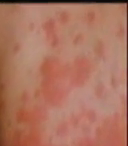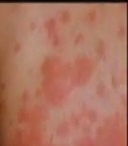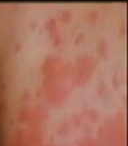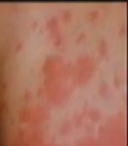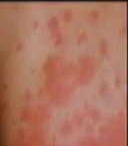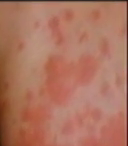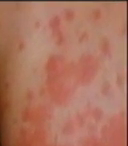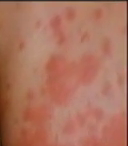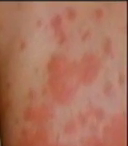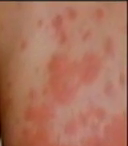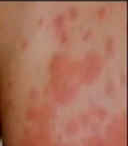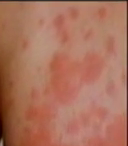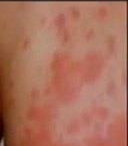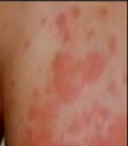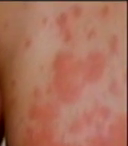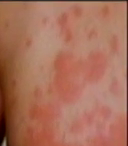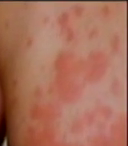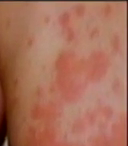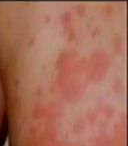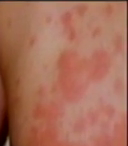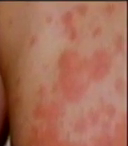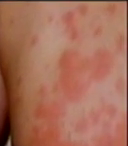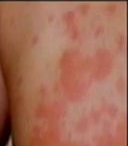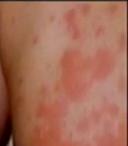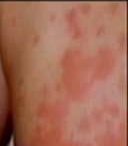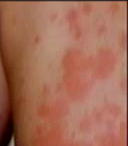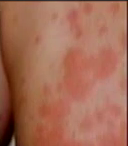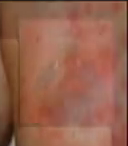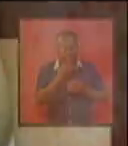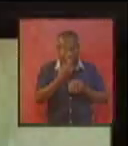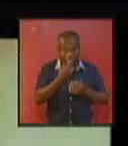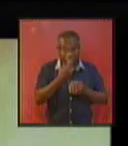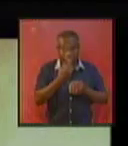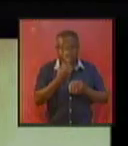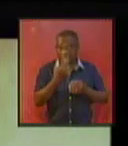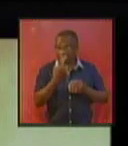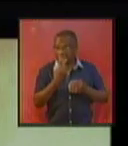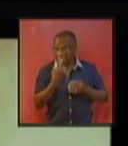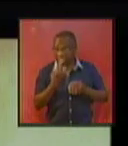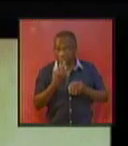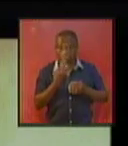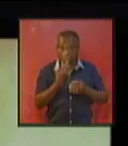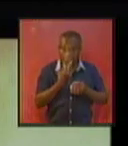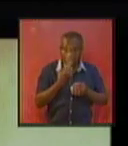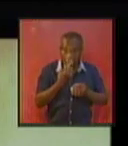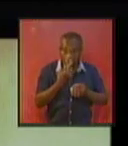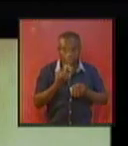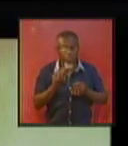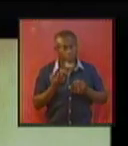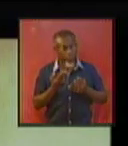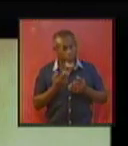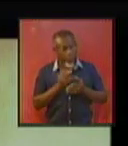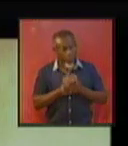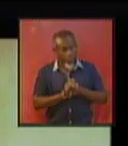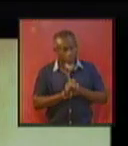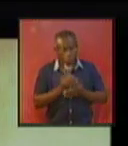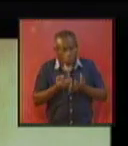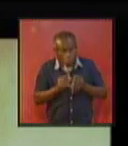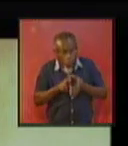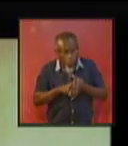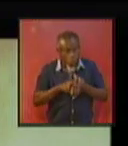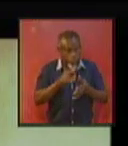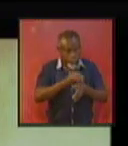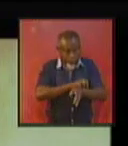present with red eyes, red lips and tongue called strawberry tongue. They'll have a rash all over them, and the rash could be